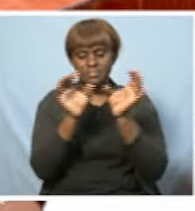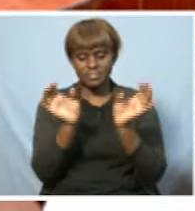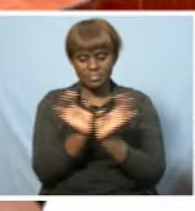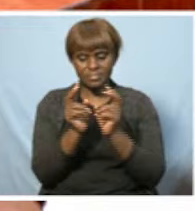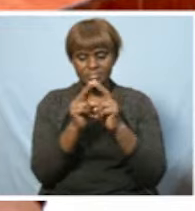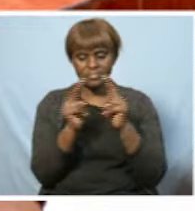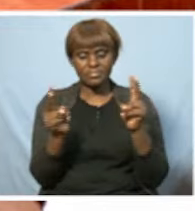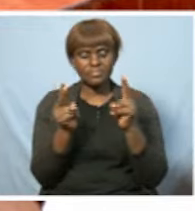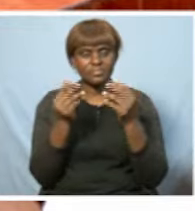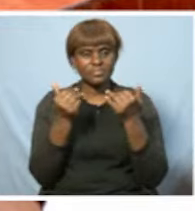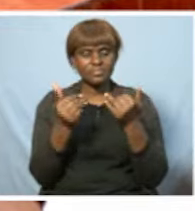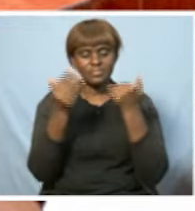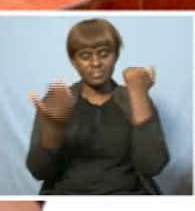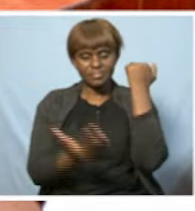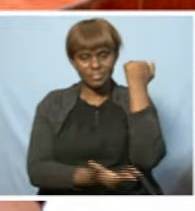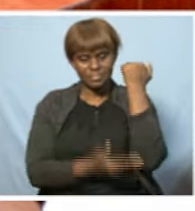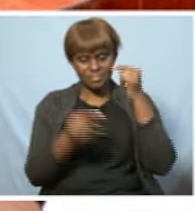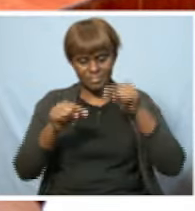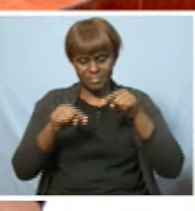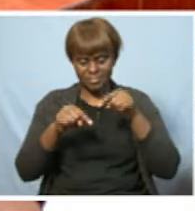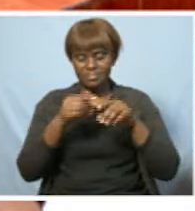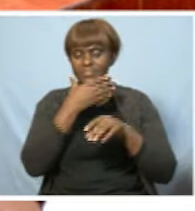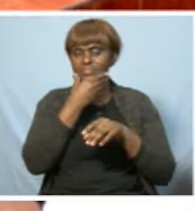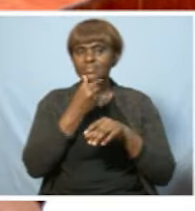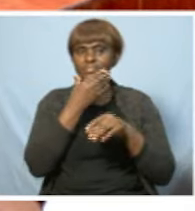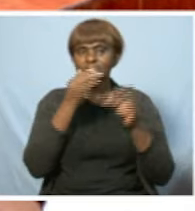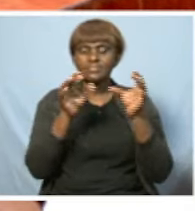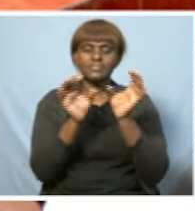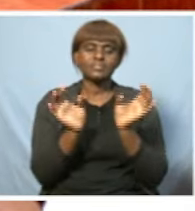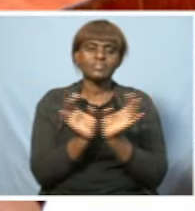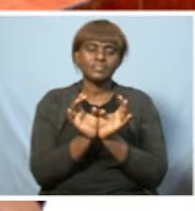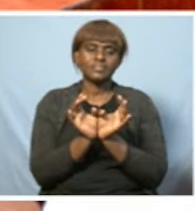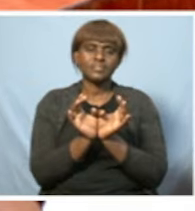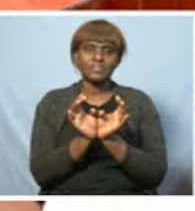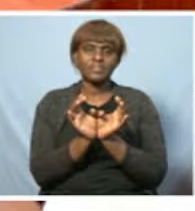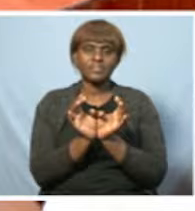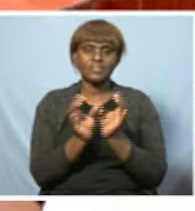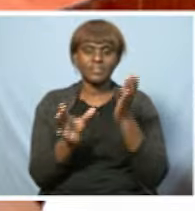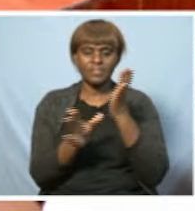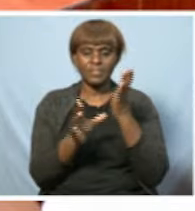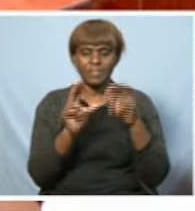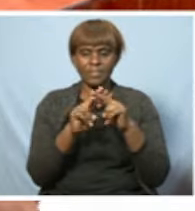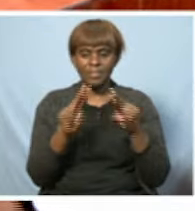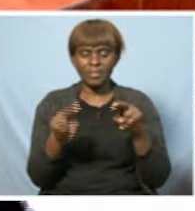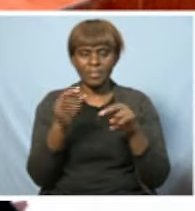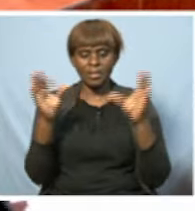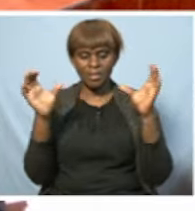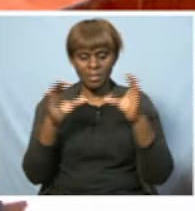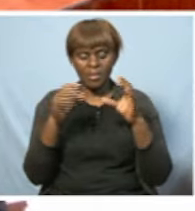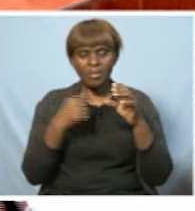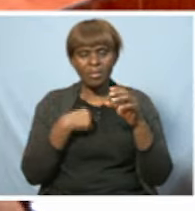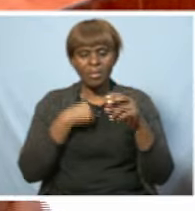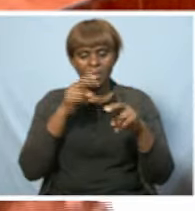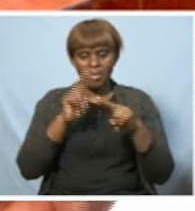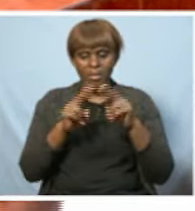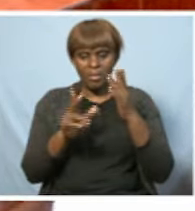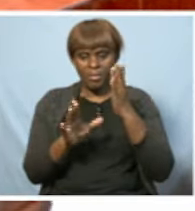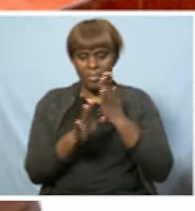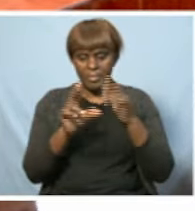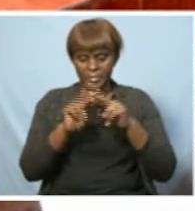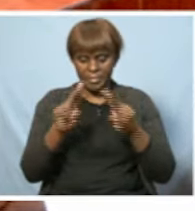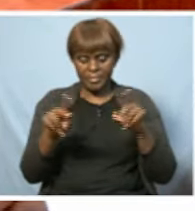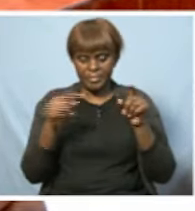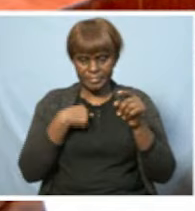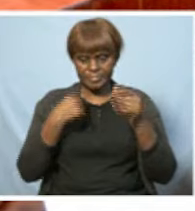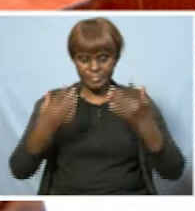so you are welcome to Mandevu constituency. I'm the vice chairperson of the committee and privileged to